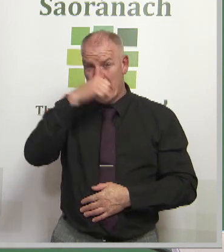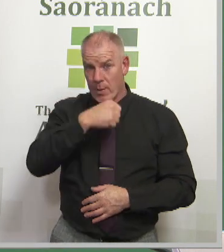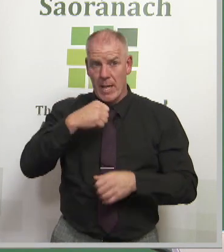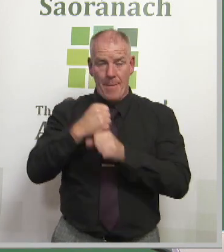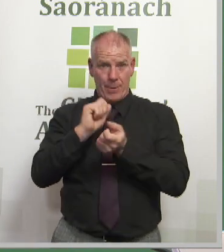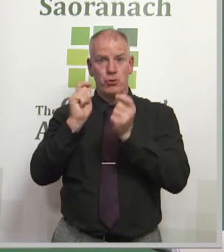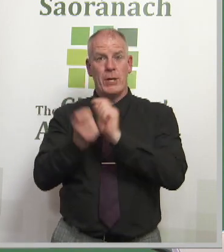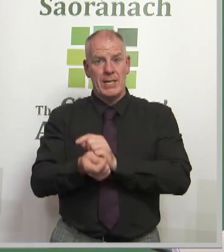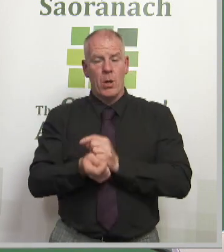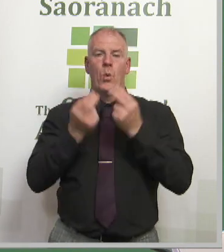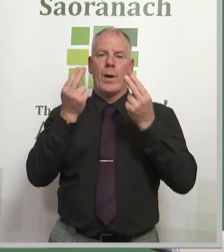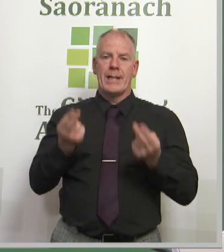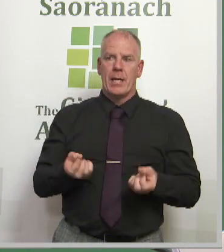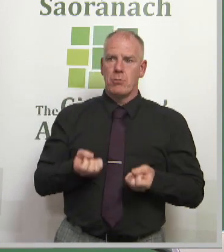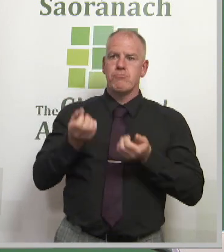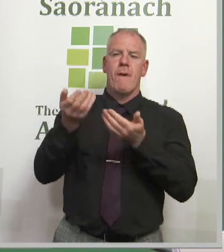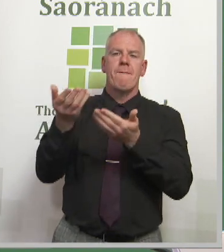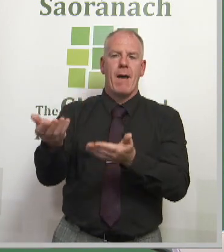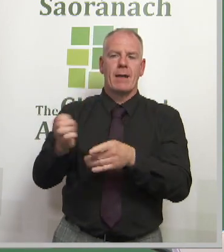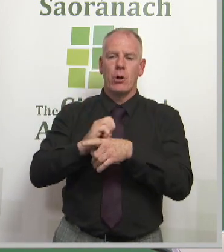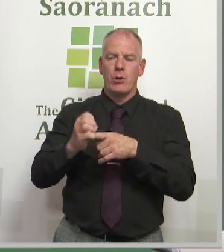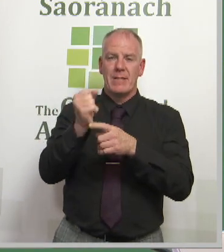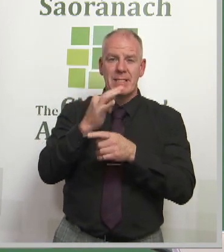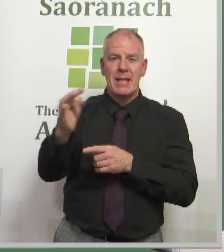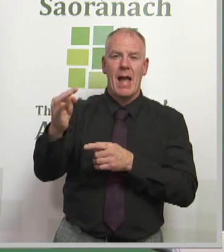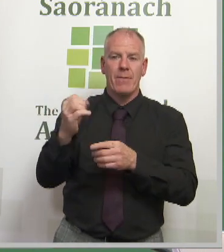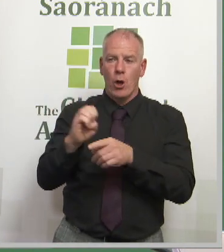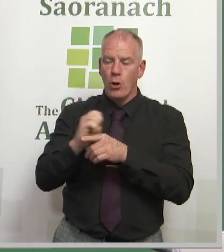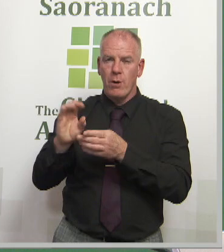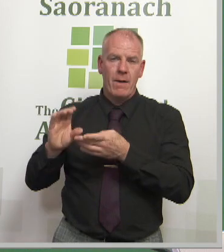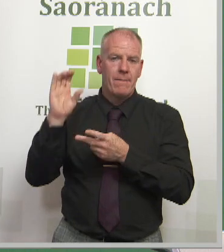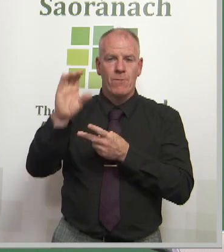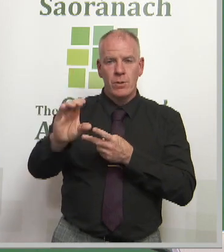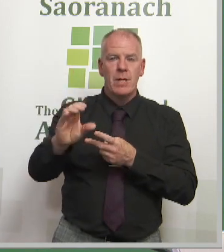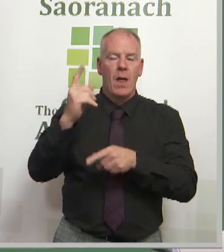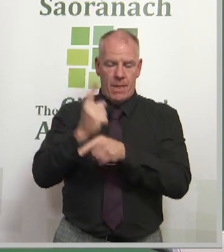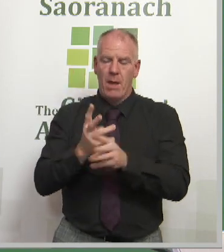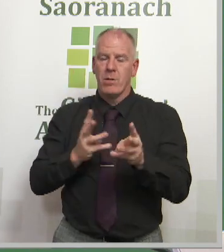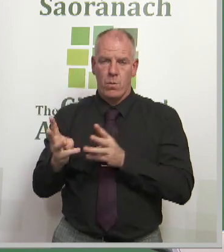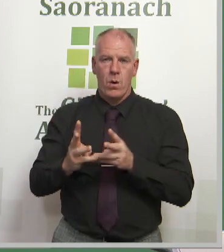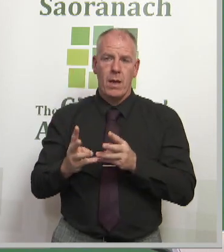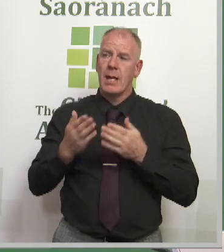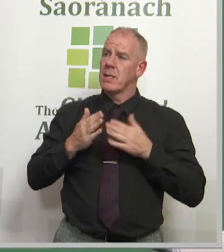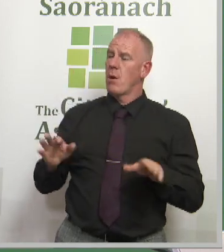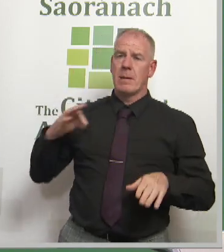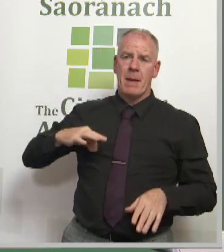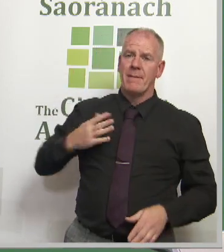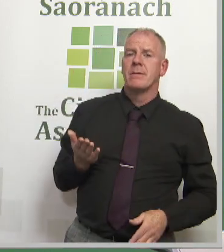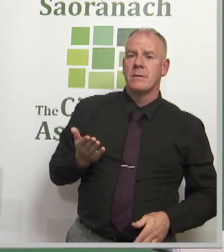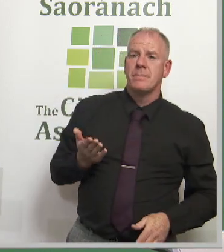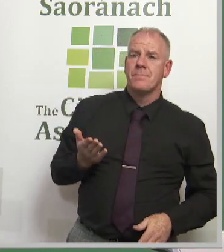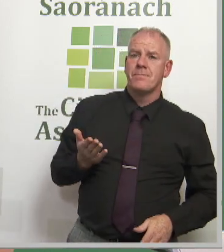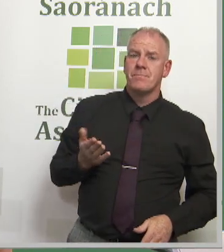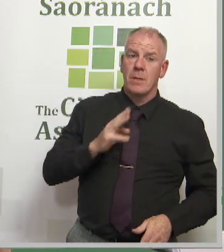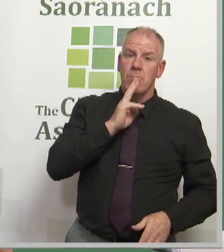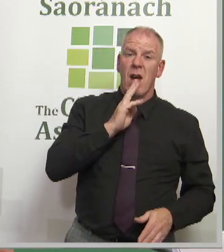we need to give the capacity to do the job. And it's a public good. I mean, the